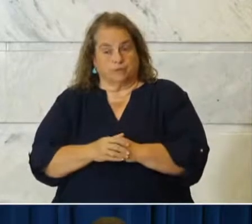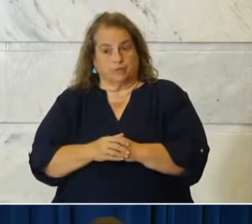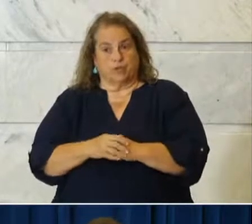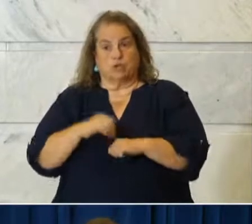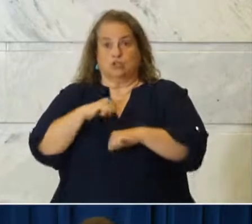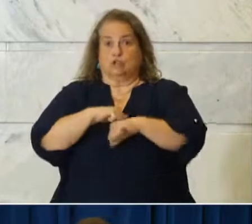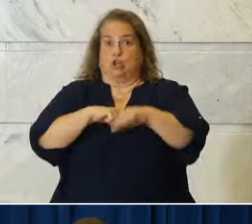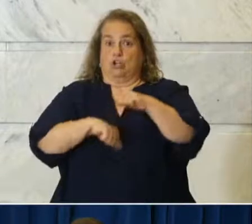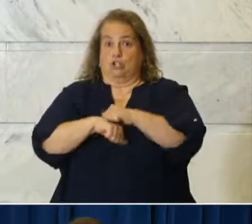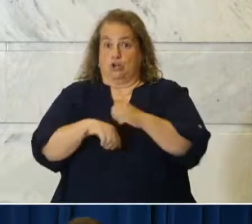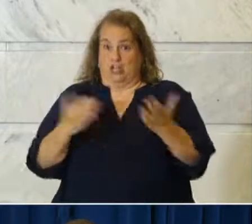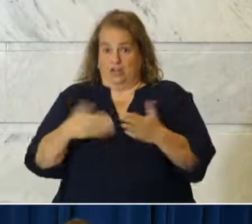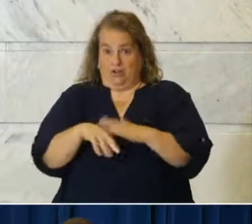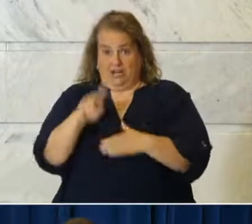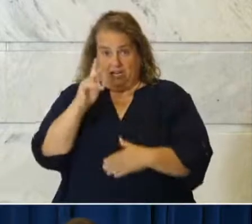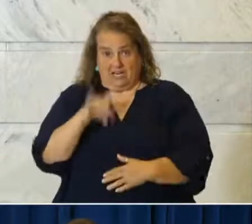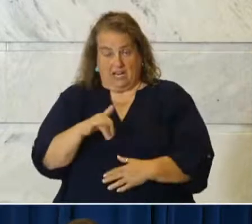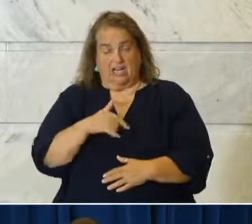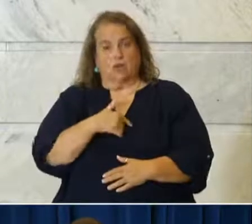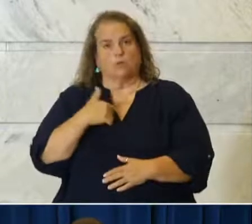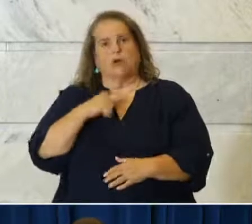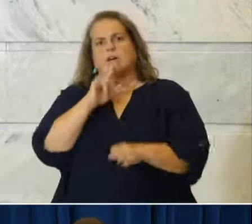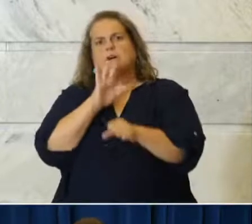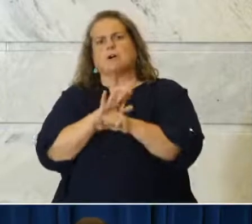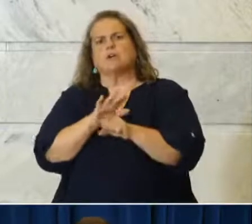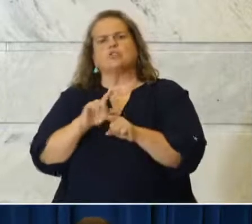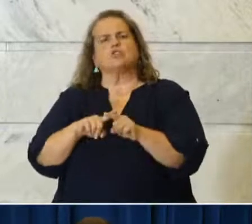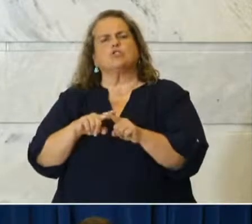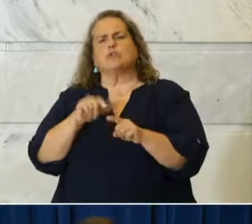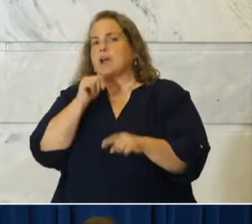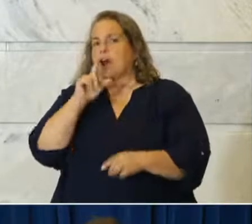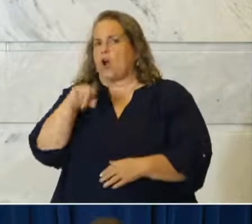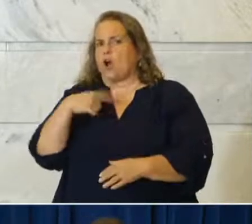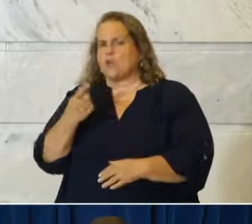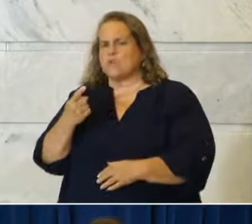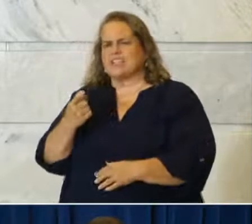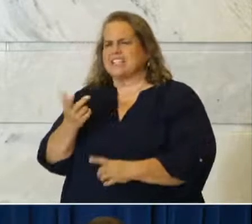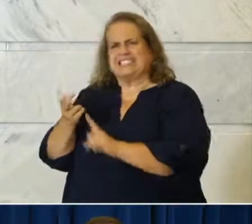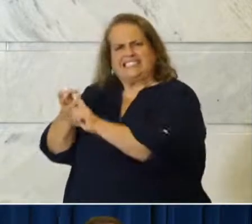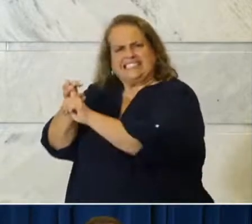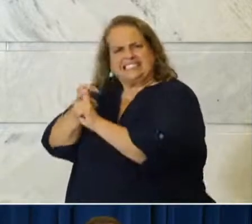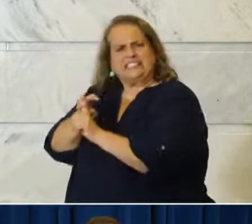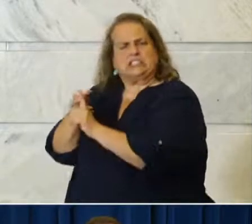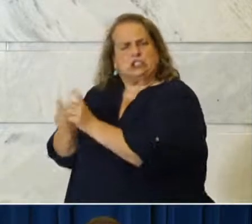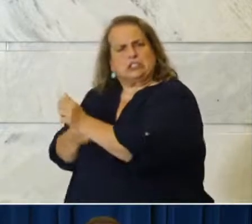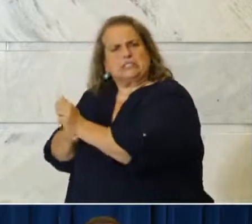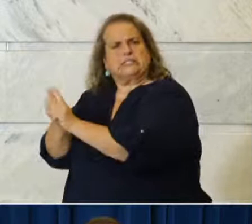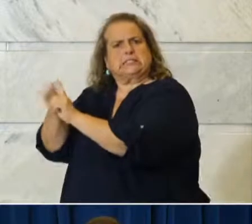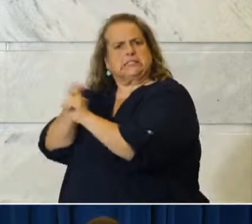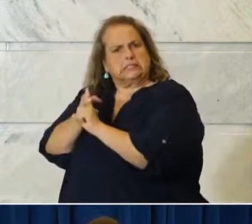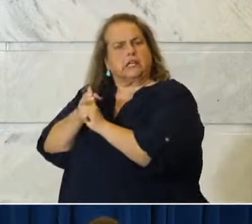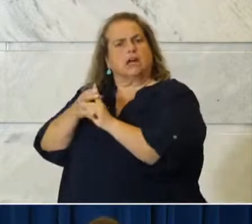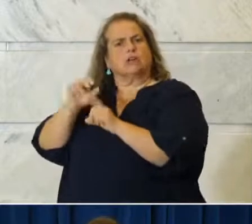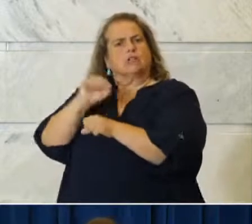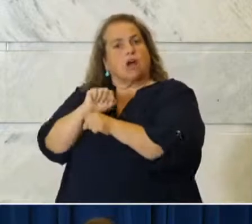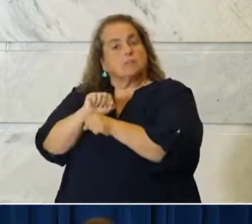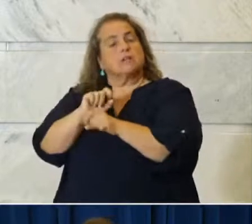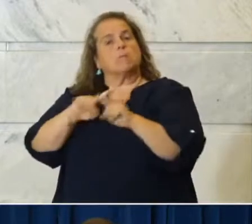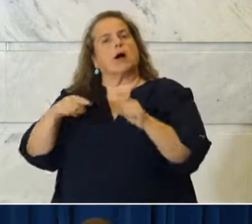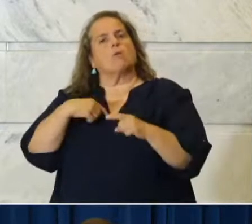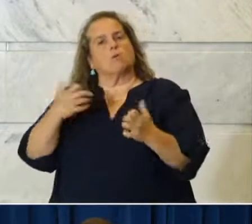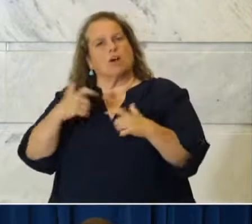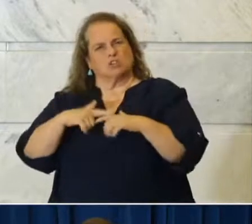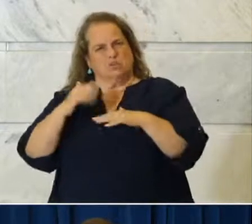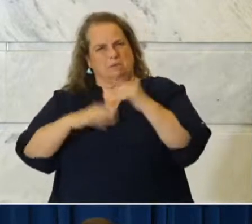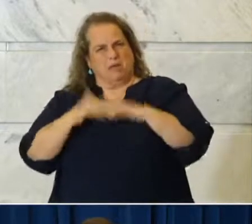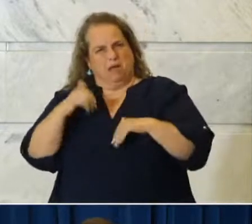Kentucky, we are committed not just to chasing the types of jobs that we have in the past, but truly building them up from within. It's time we